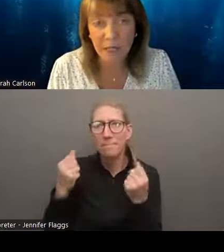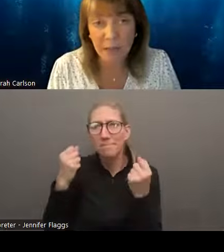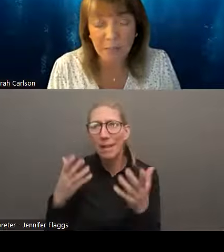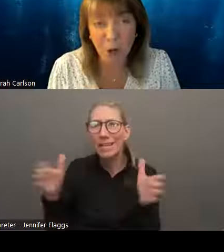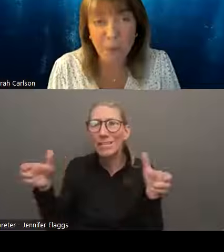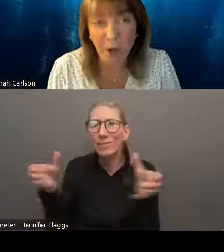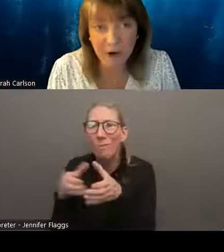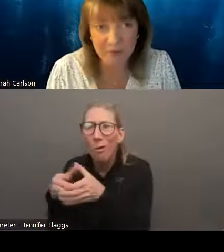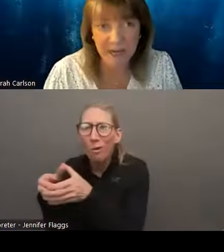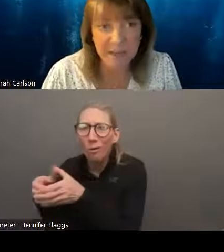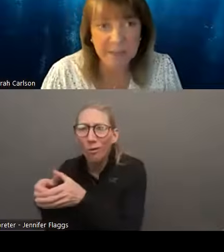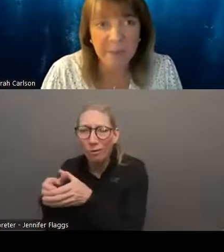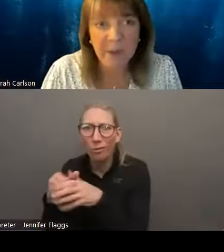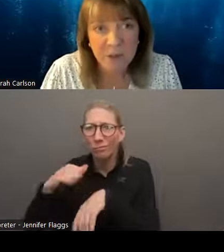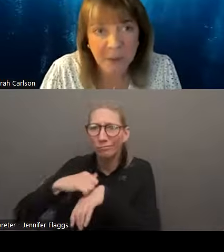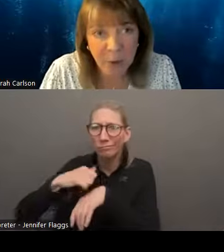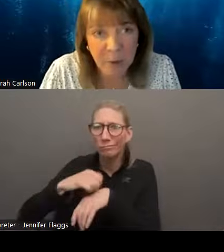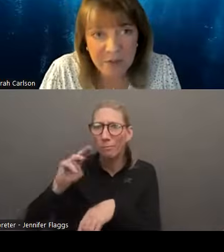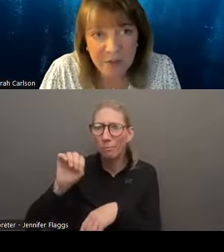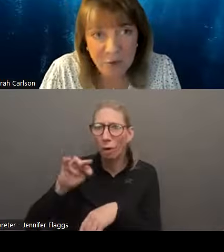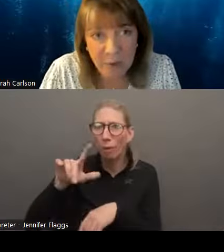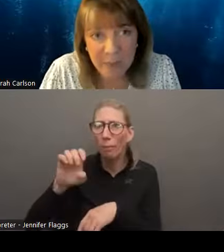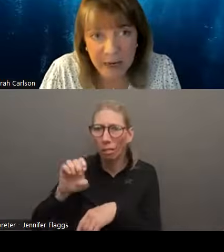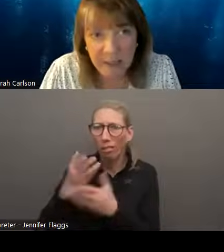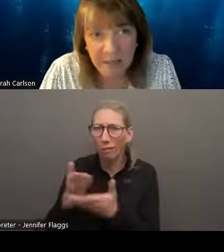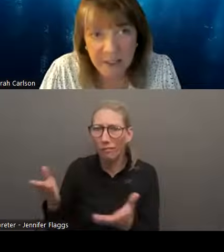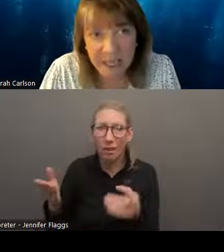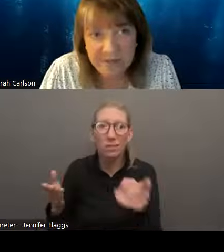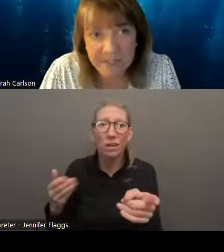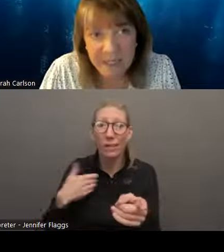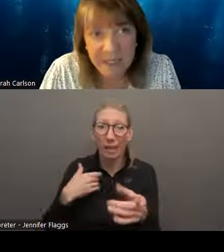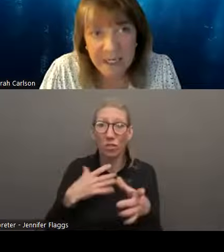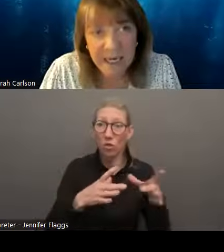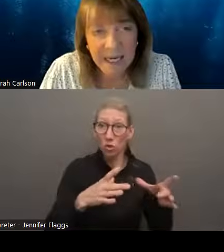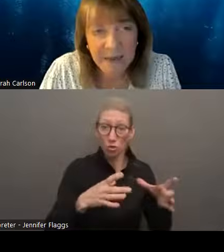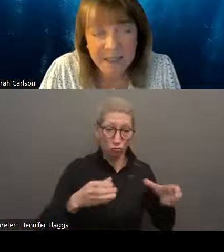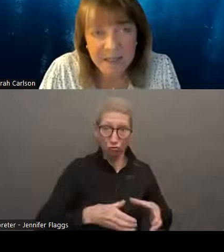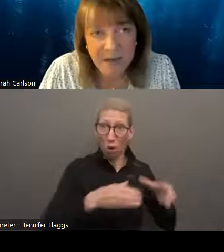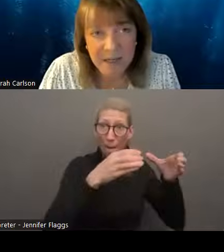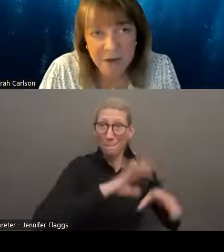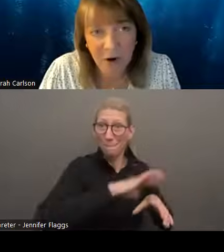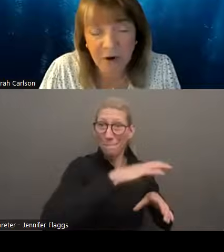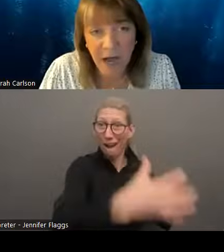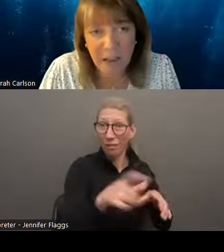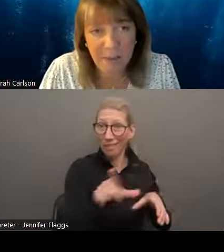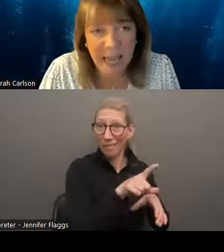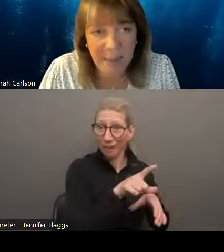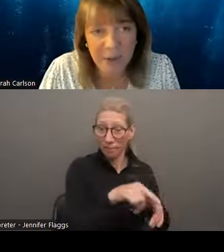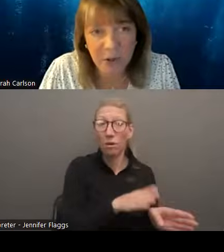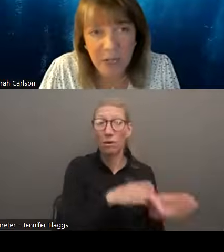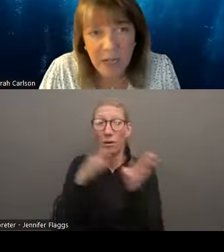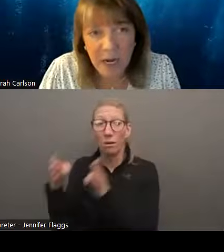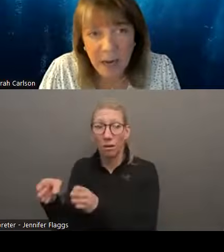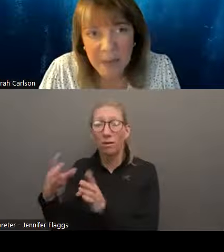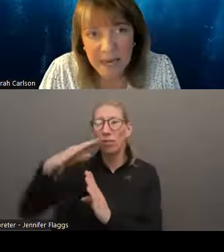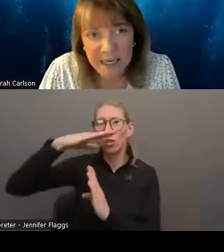smaller marble artifacts. So here we have the drum pile on the left, and this is our column